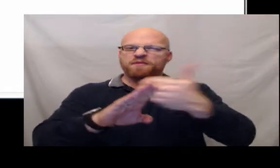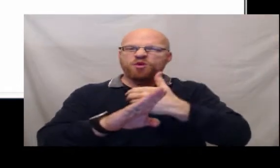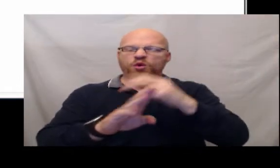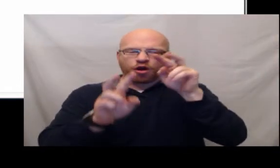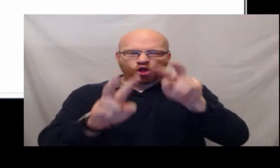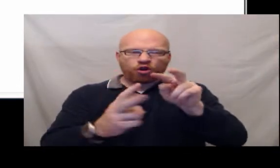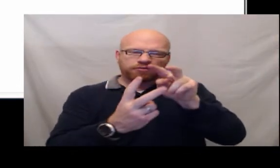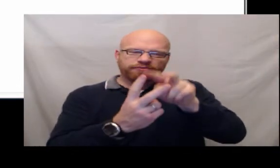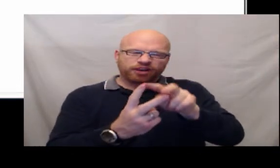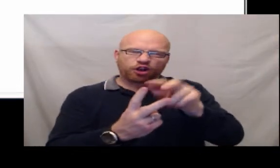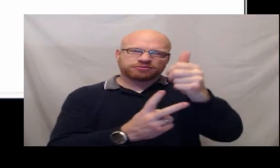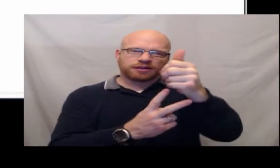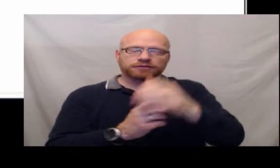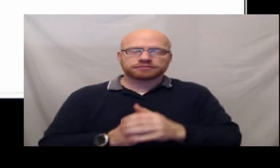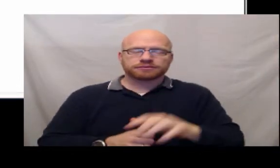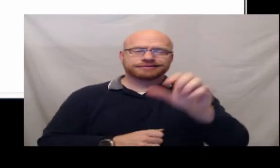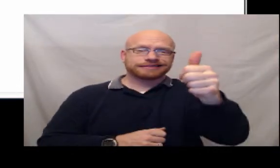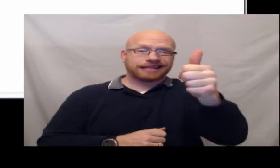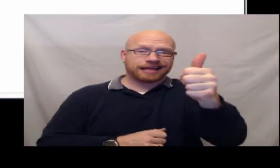Now, I automatically know